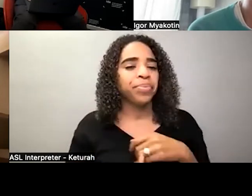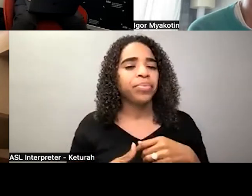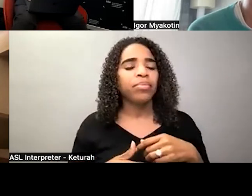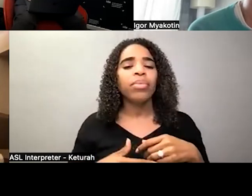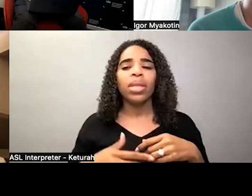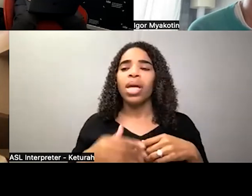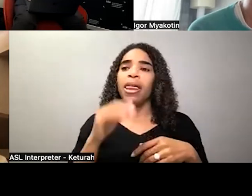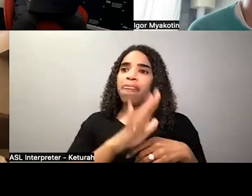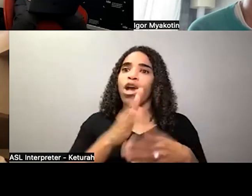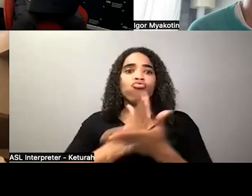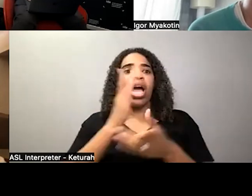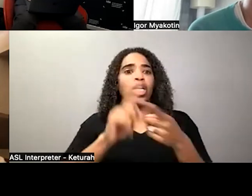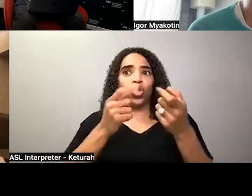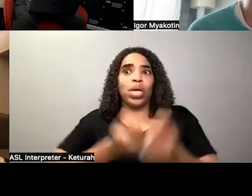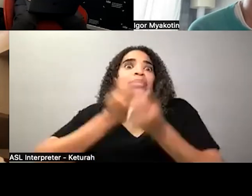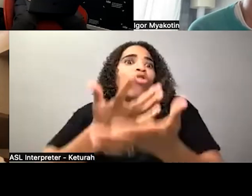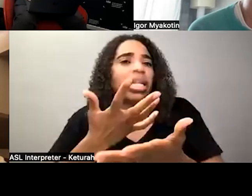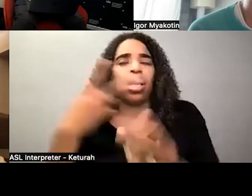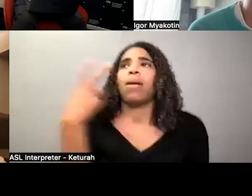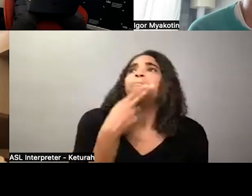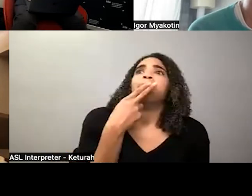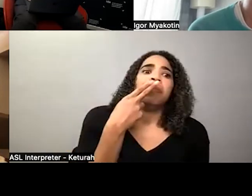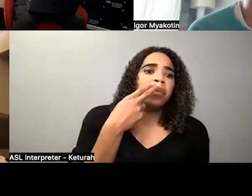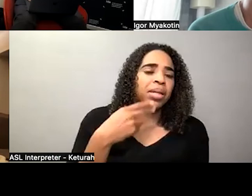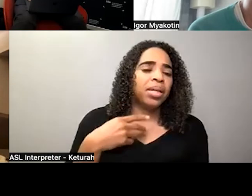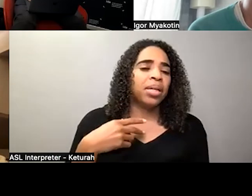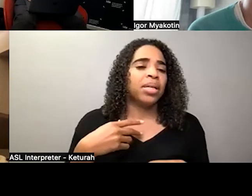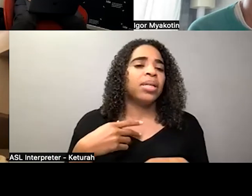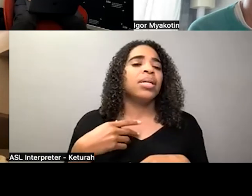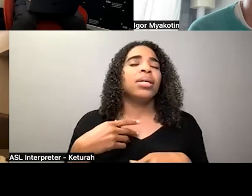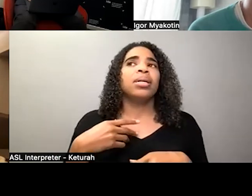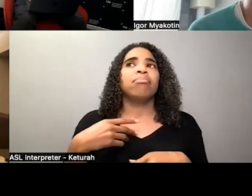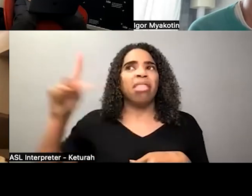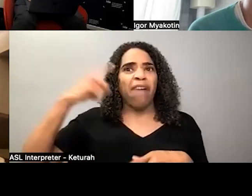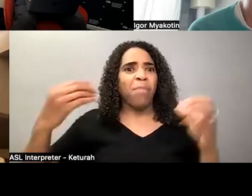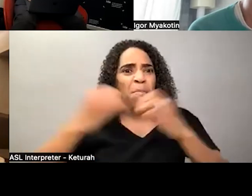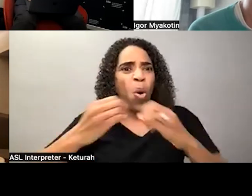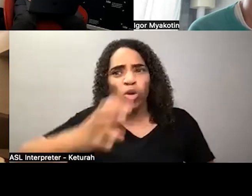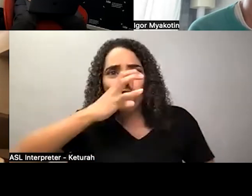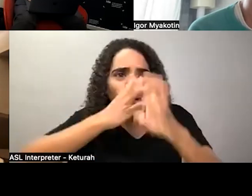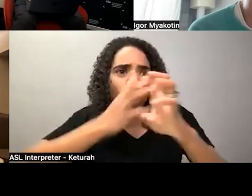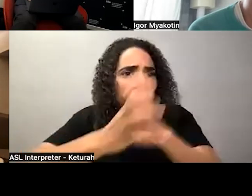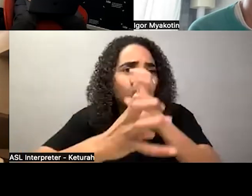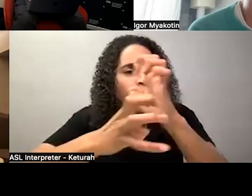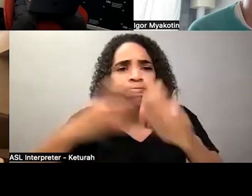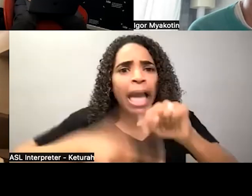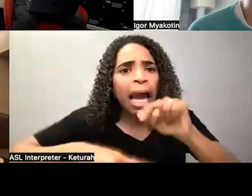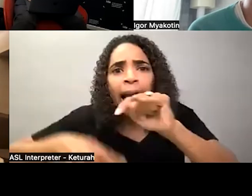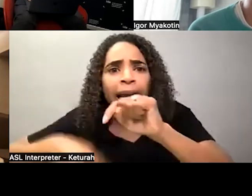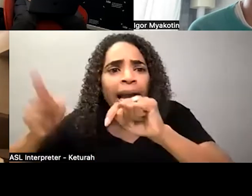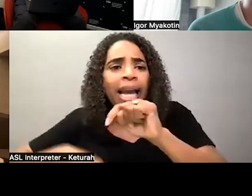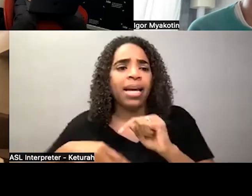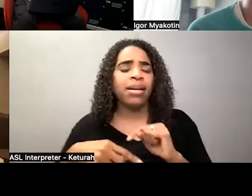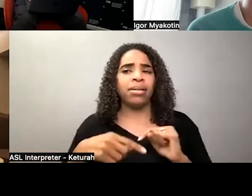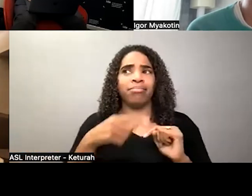expression is reducing progressively, reducing. So they don't have the right to